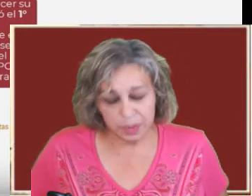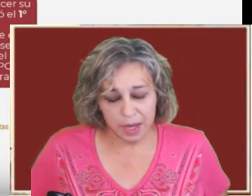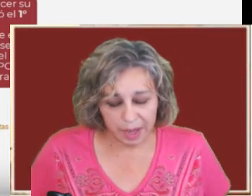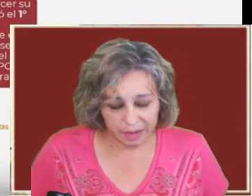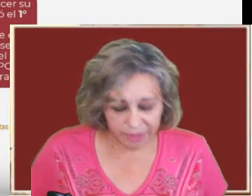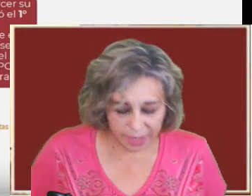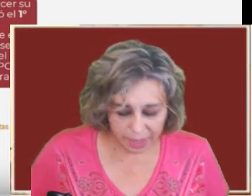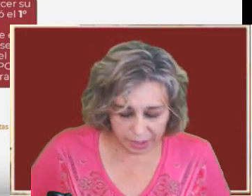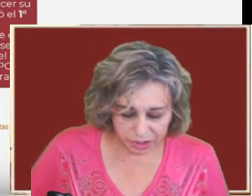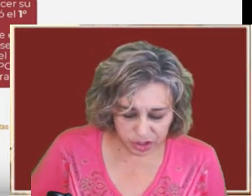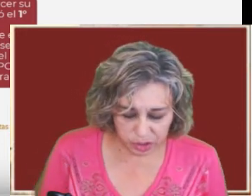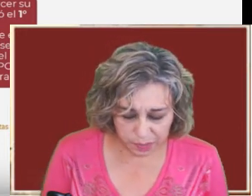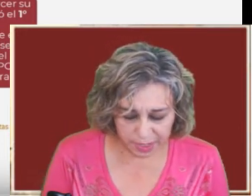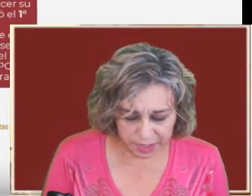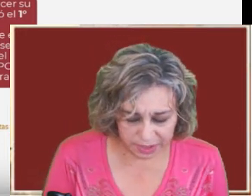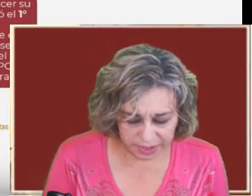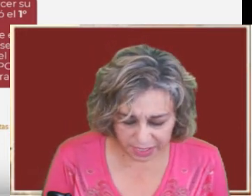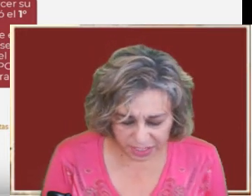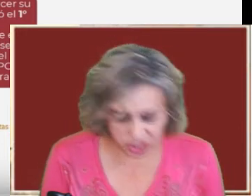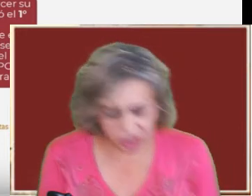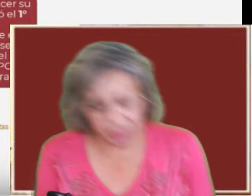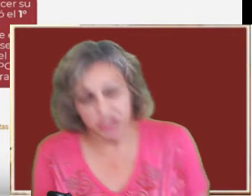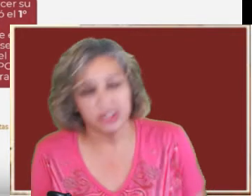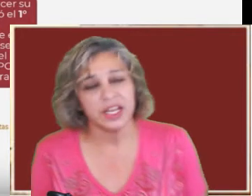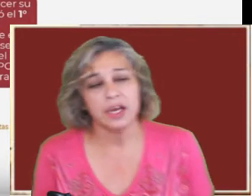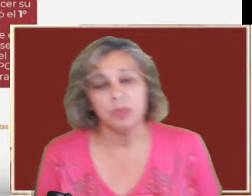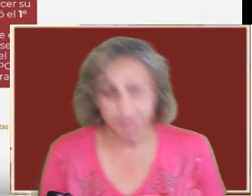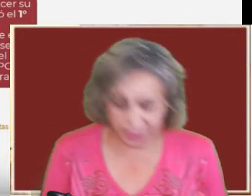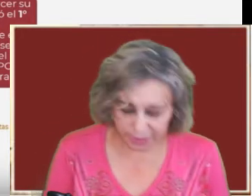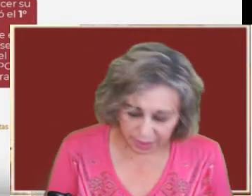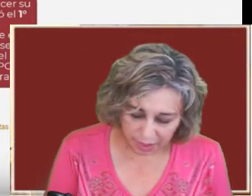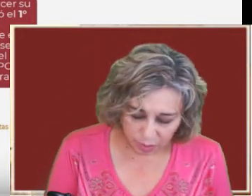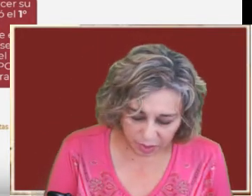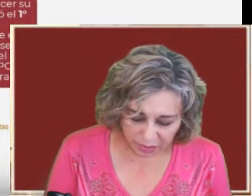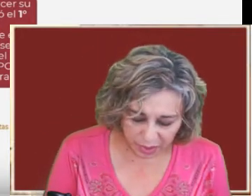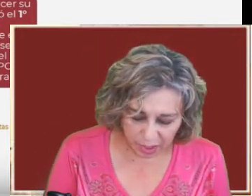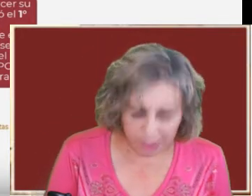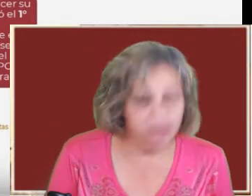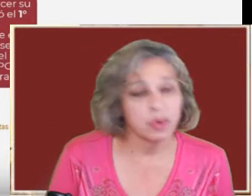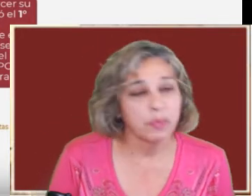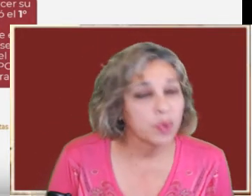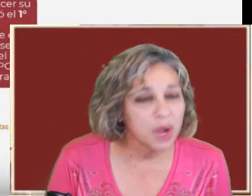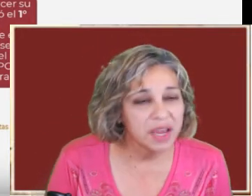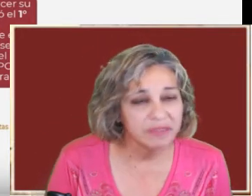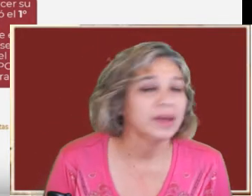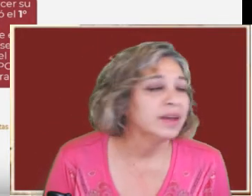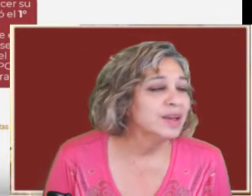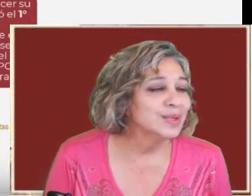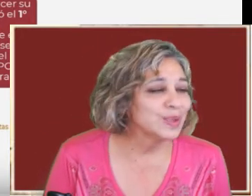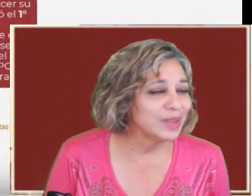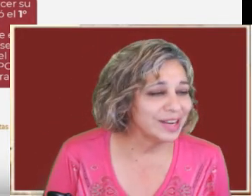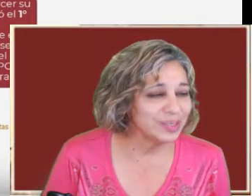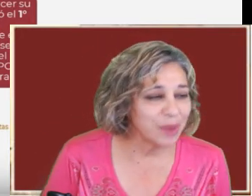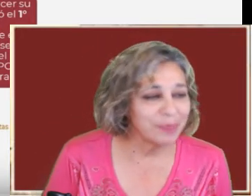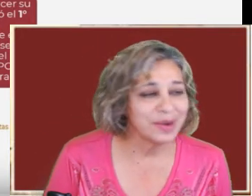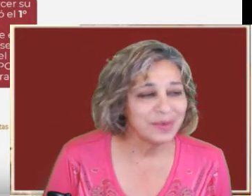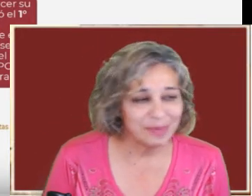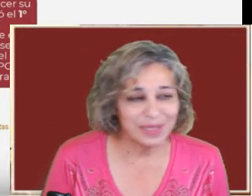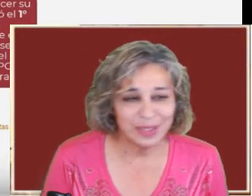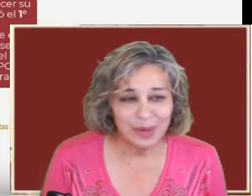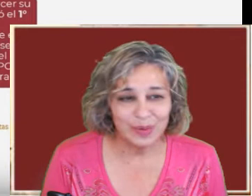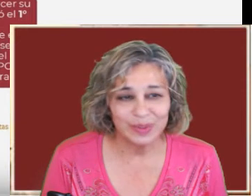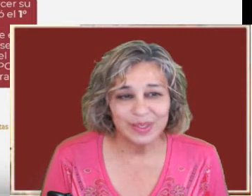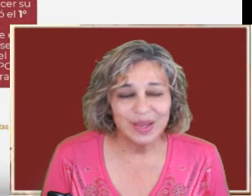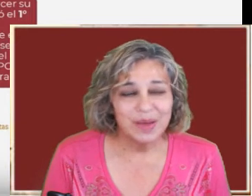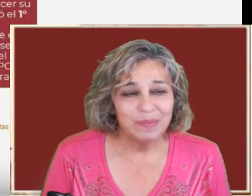to have an adjournment, cessation, curtailment, whatever you want to call it, a reprieve, so that his property would not